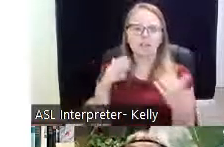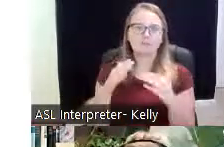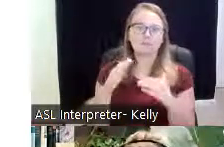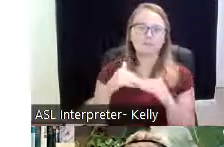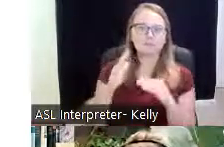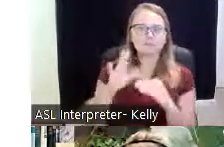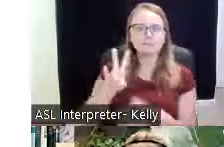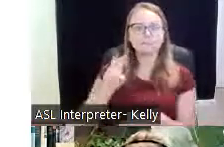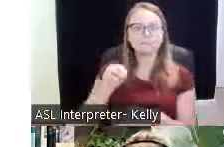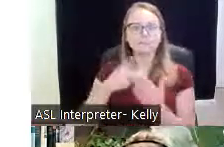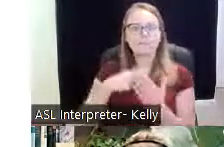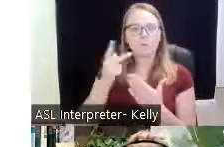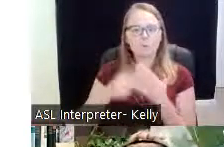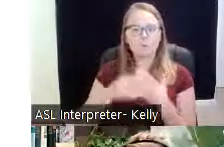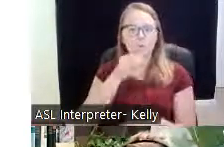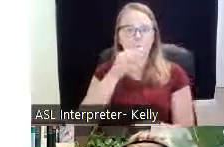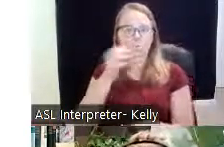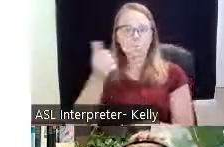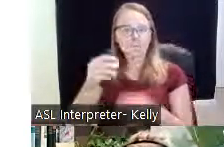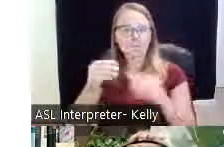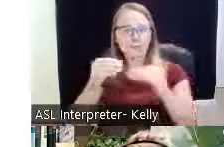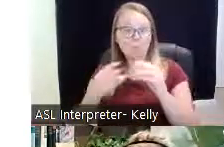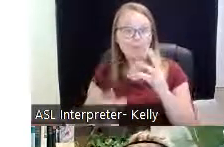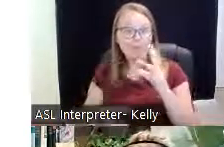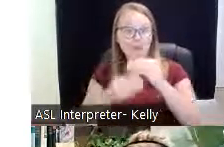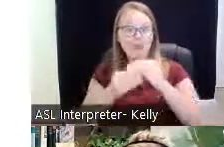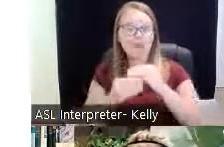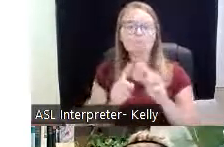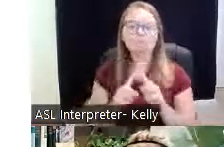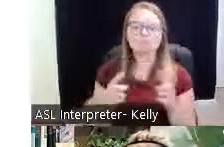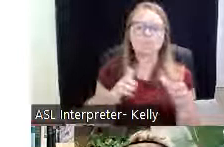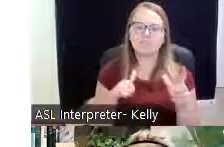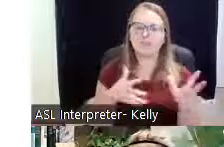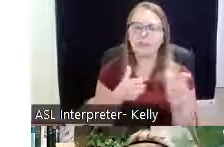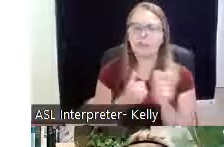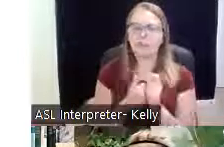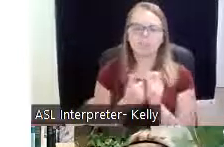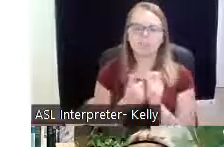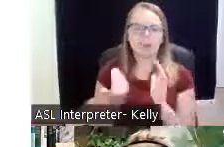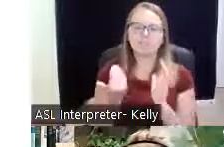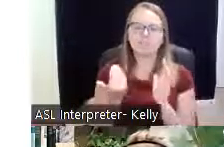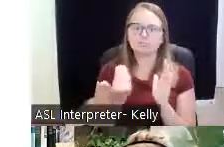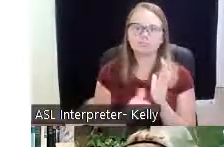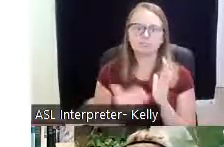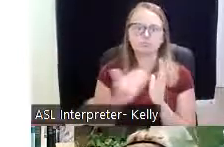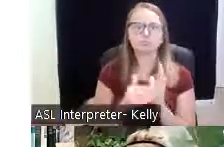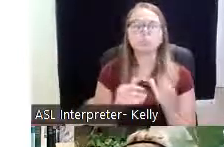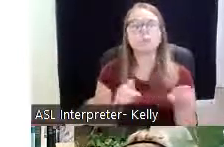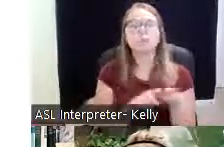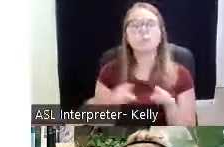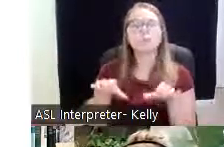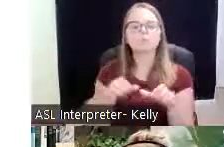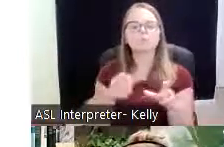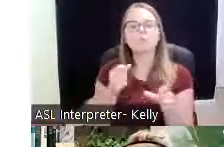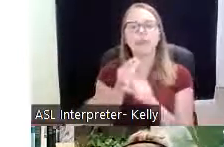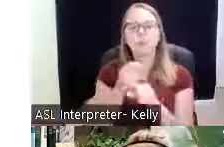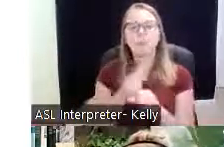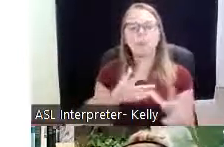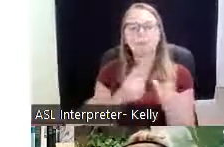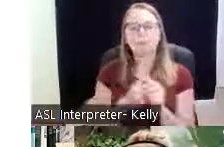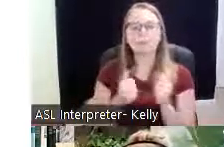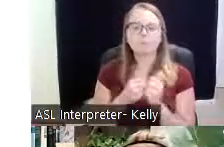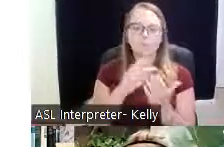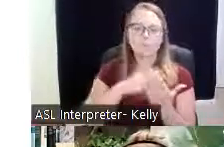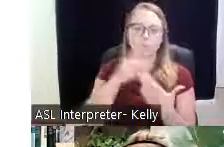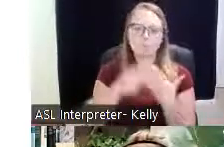adding more. We'll have 10 more coming soon. So it's updated constantly. We also do an annual update with the programs to make